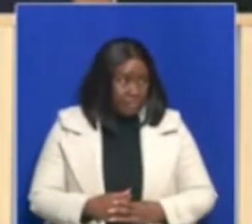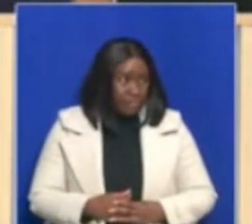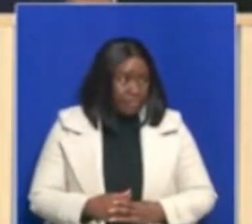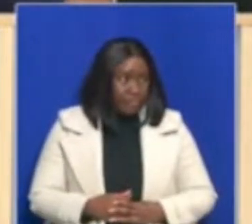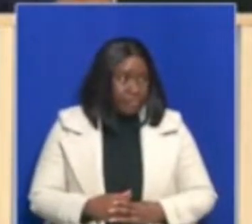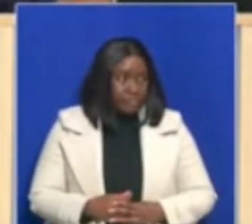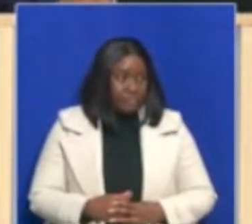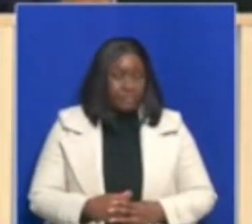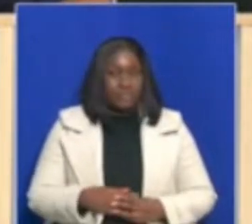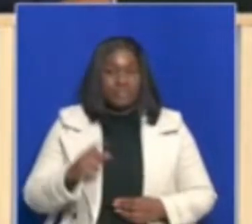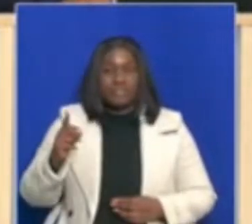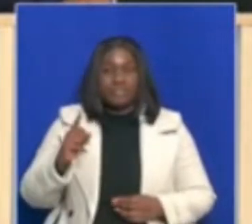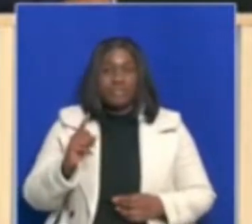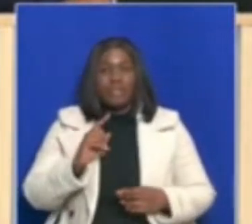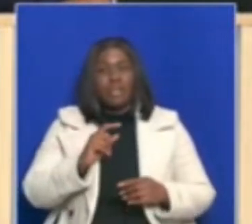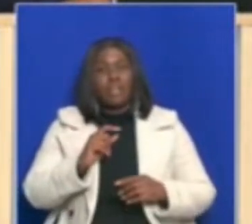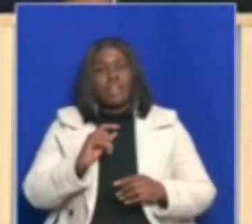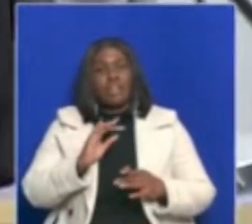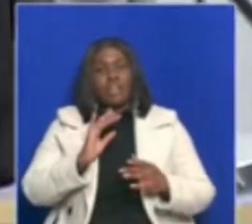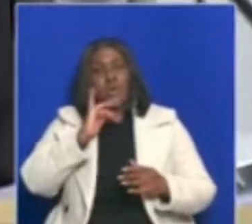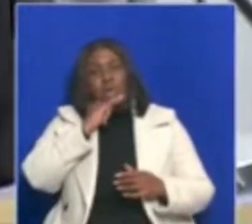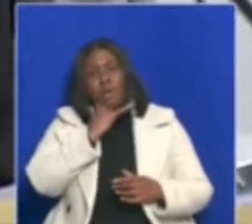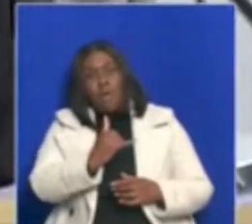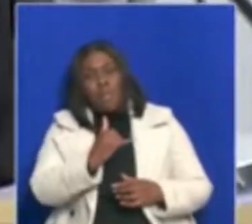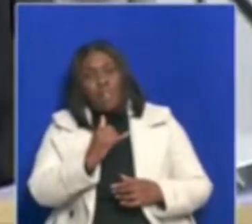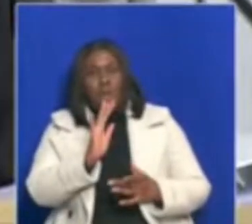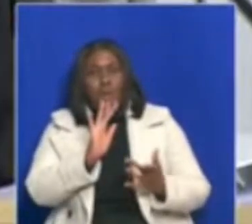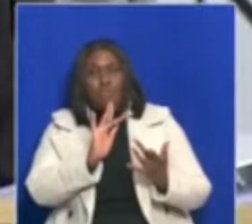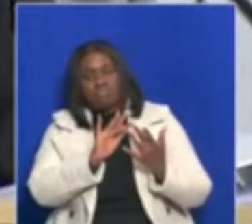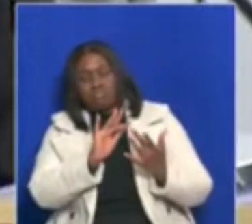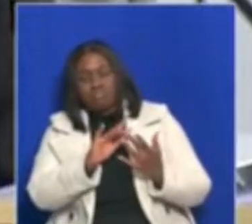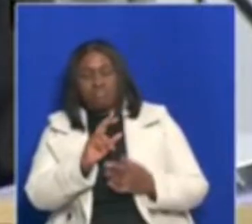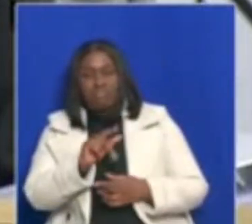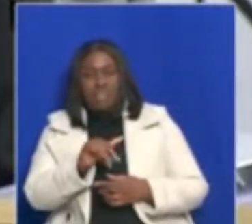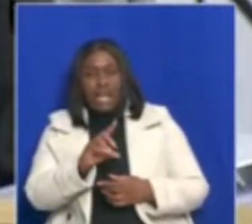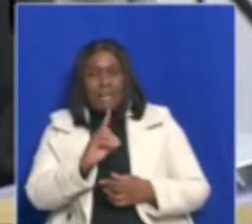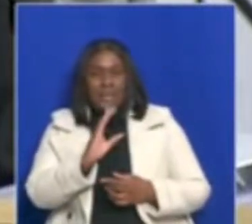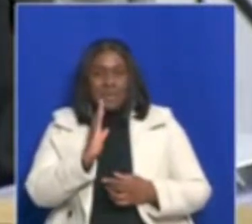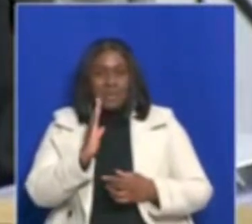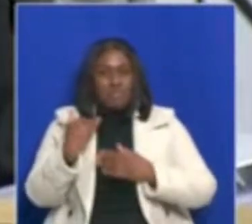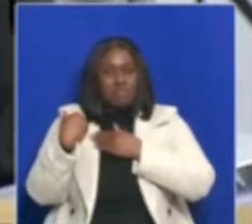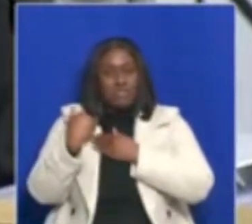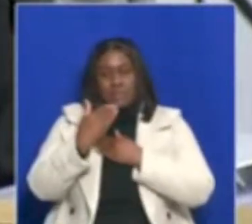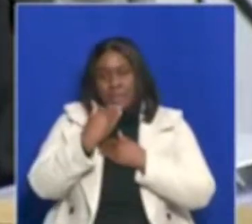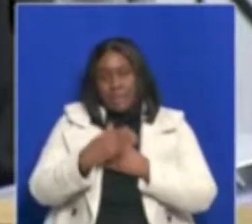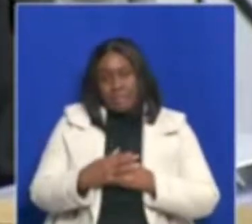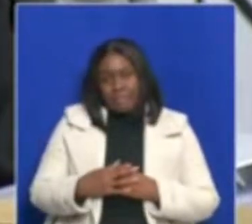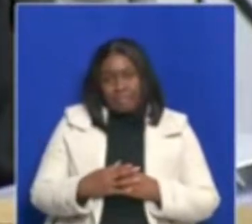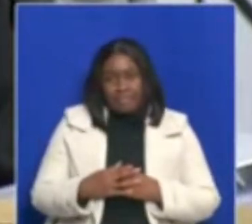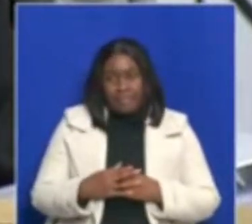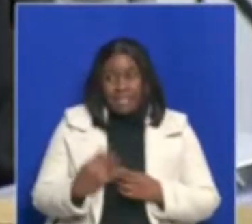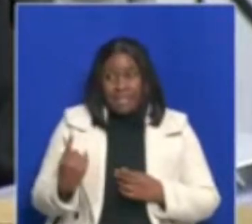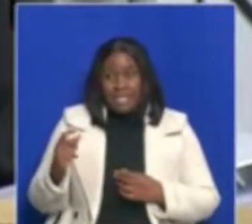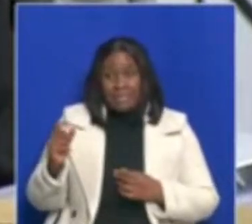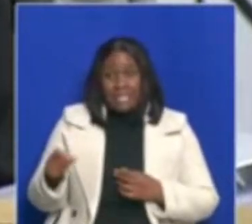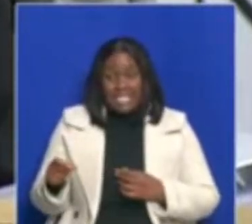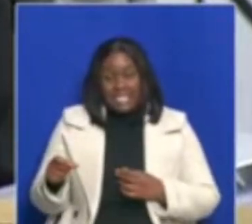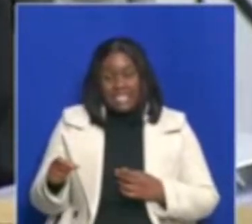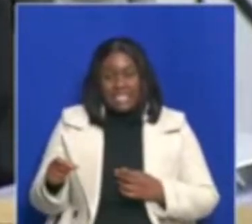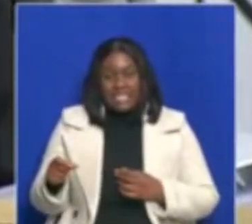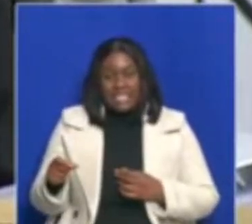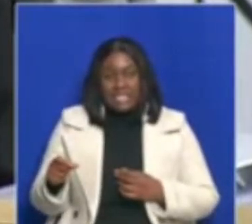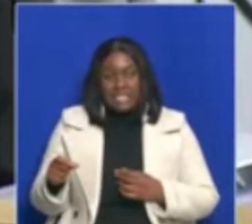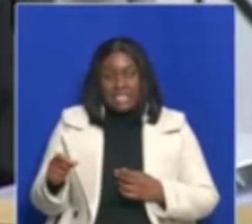informing IPID of the incident? The first respondent that comes to the crime scene,